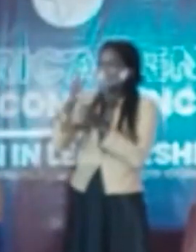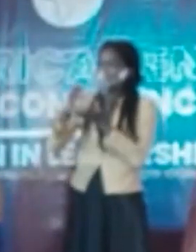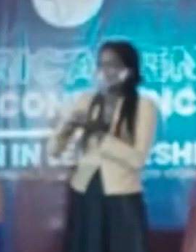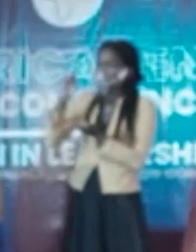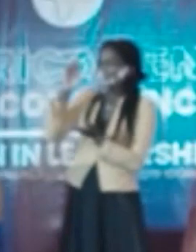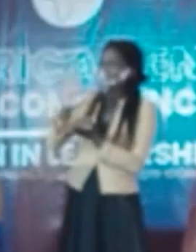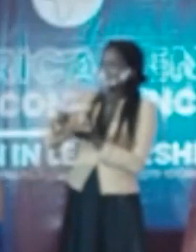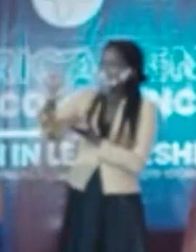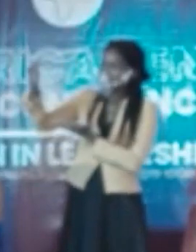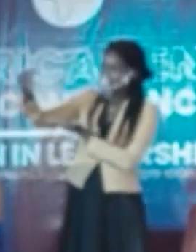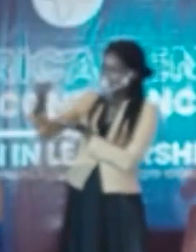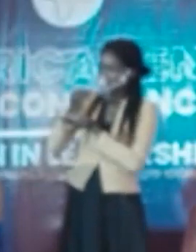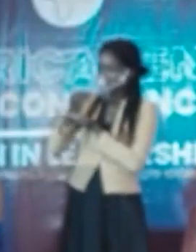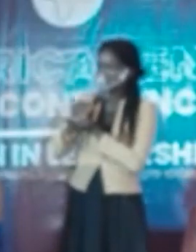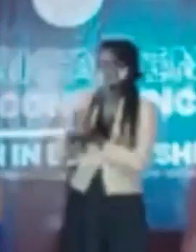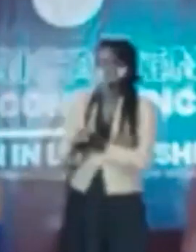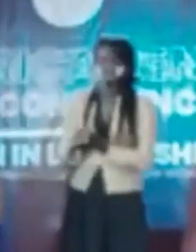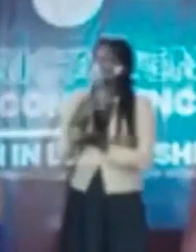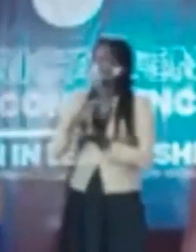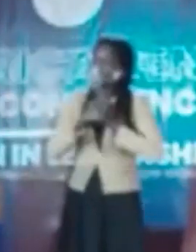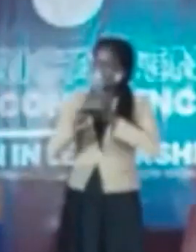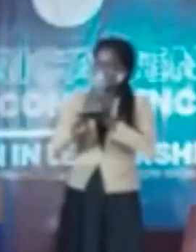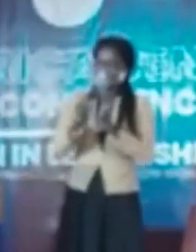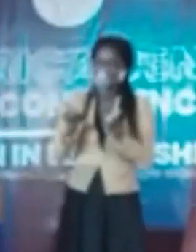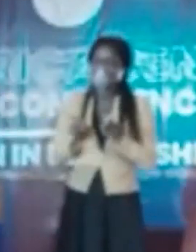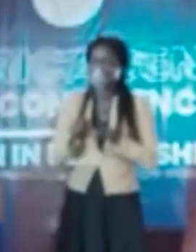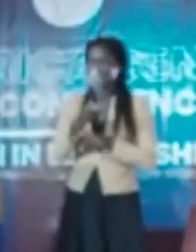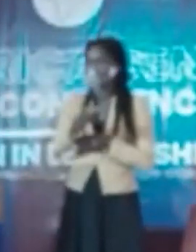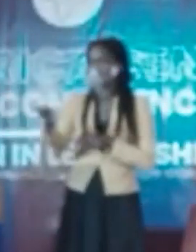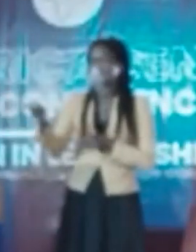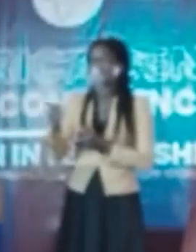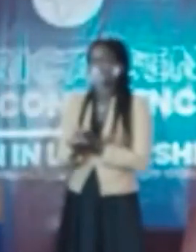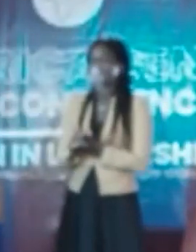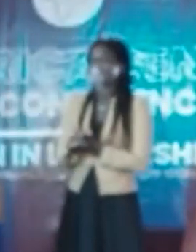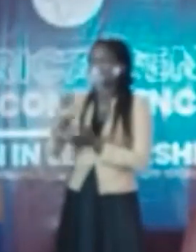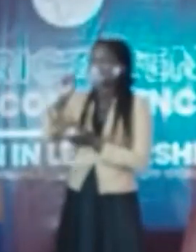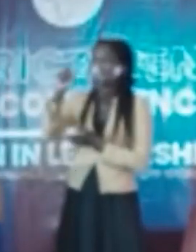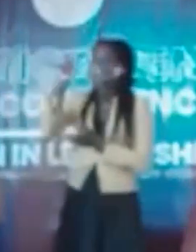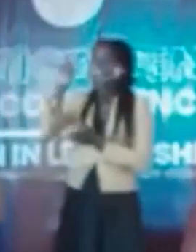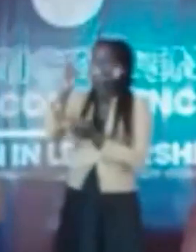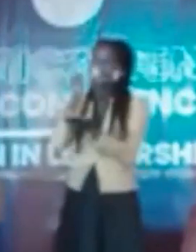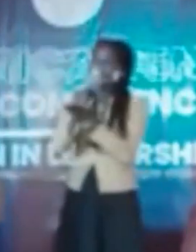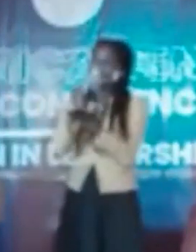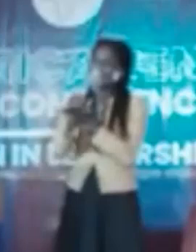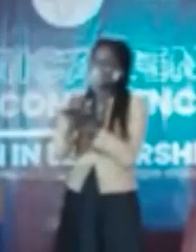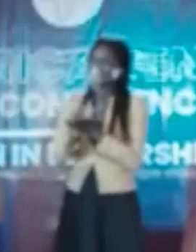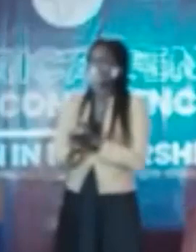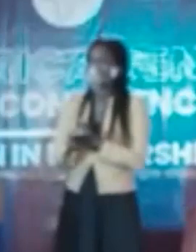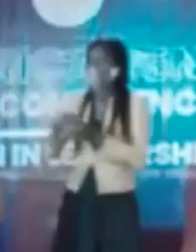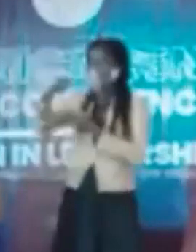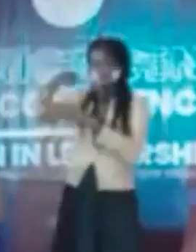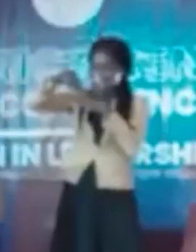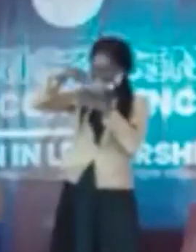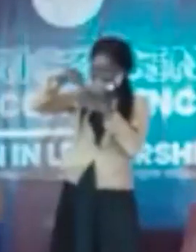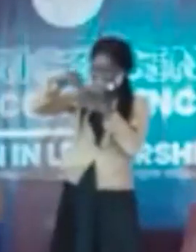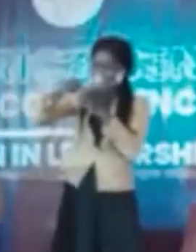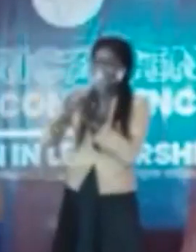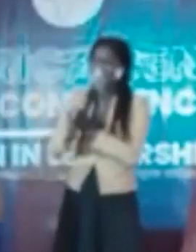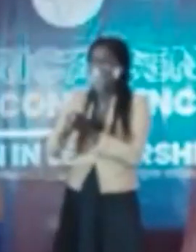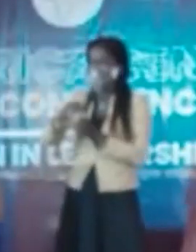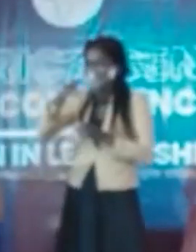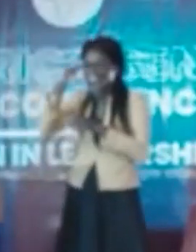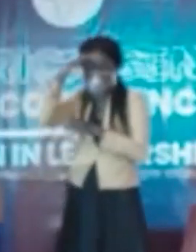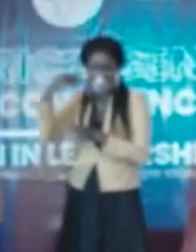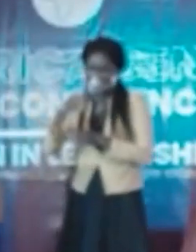Be More Race, to reach out to these girls. Standard Bank has various internal initiatives aimed